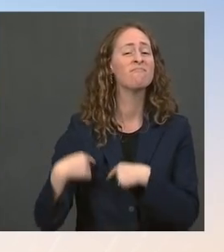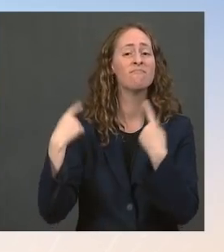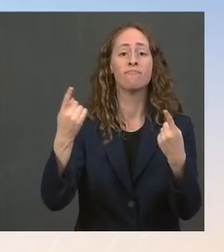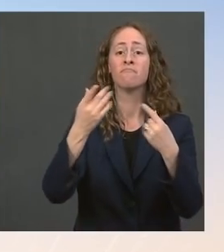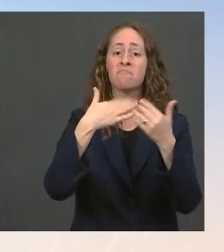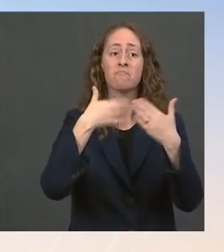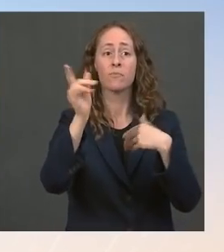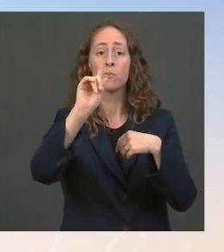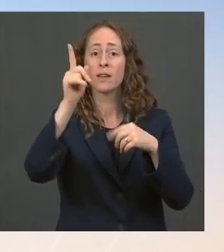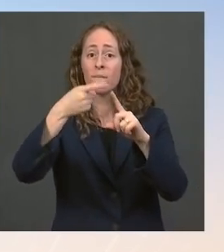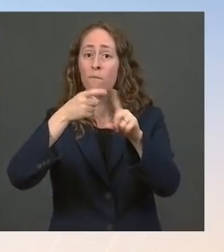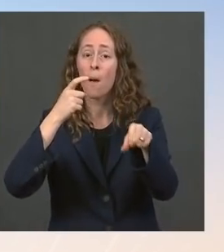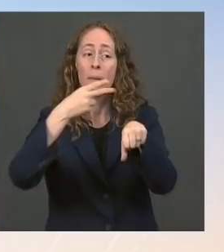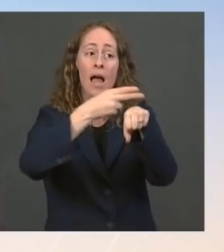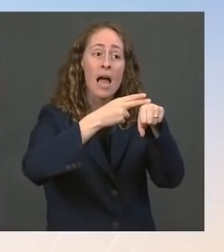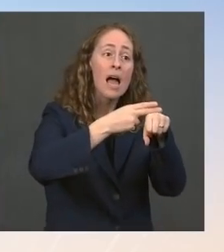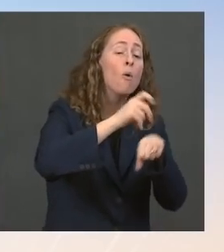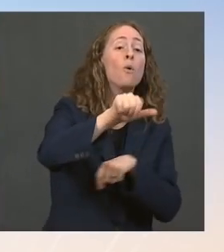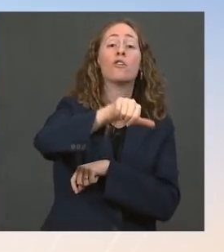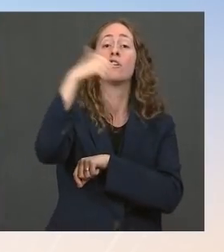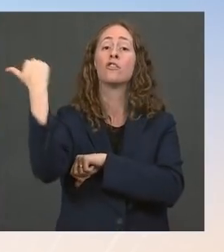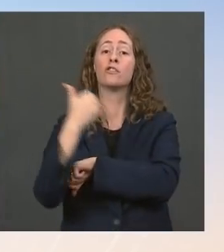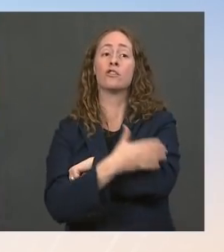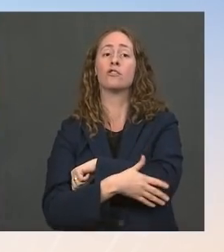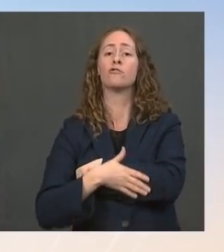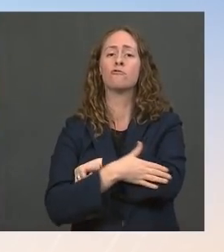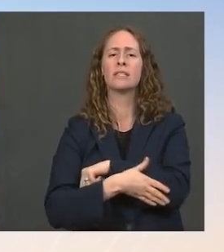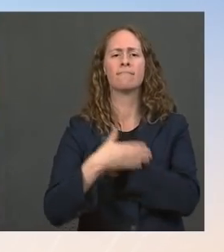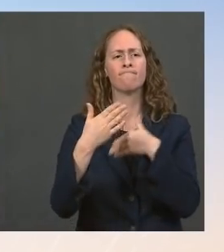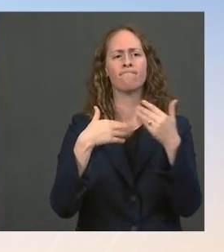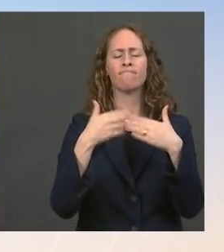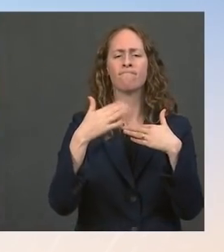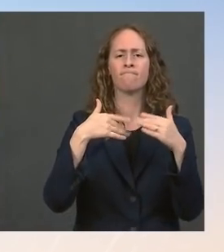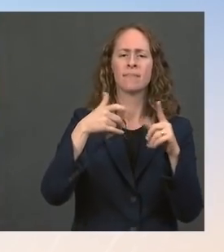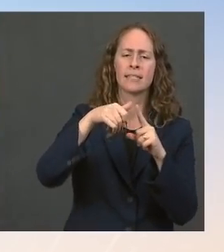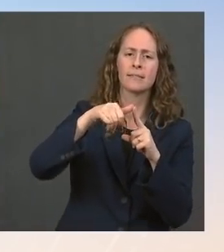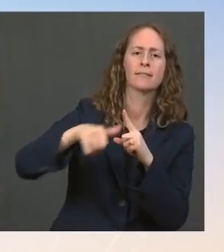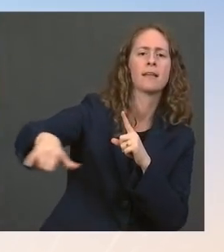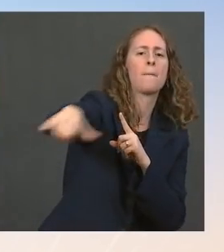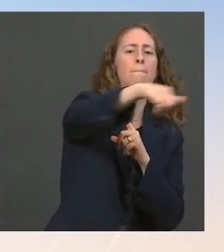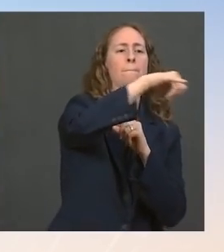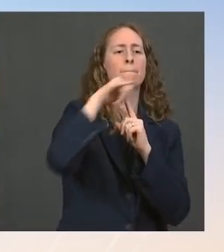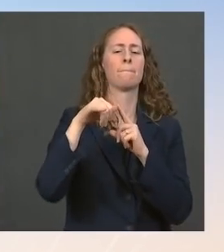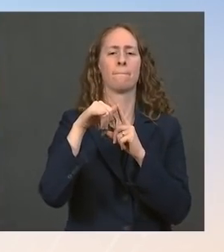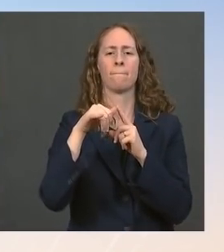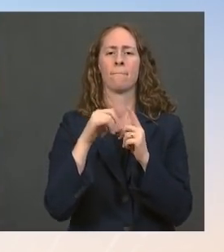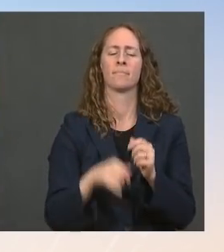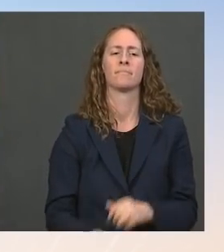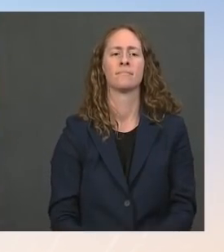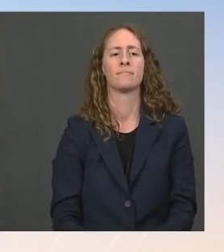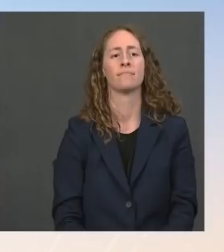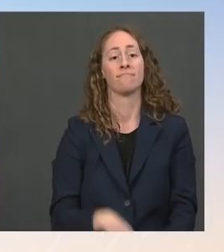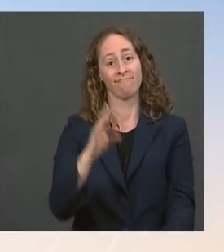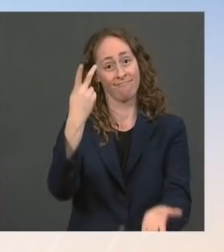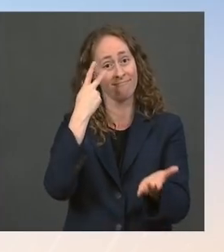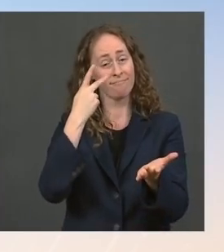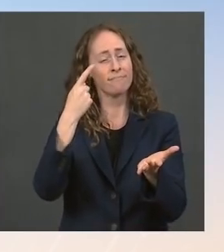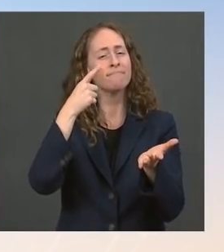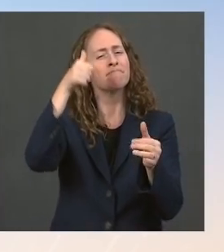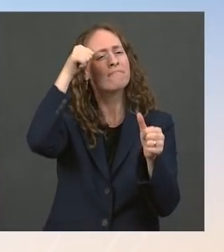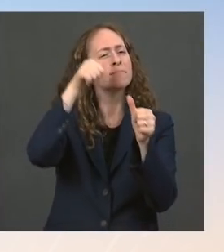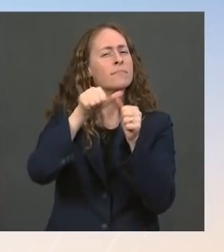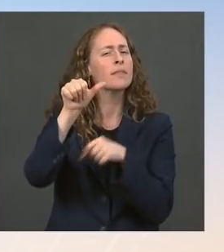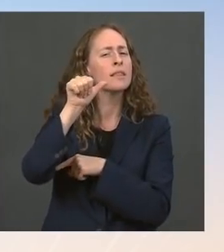anybody coming through a regular migration across our border. I'd note, as I did yesterday, that as we've applied our